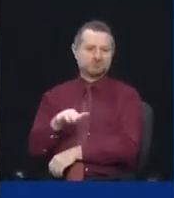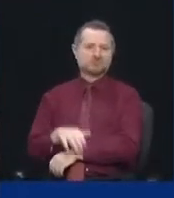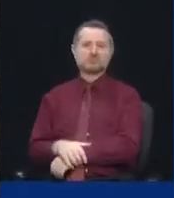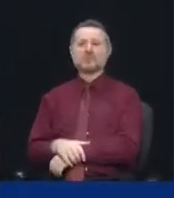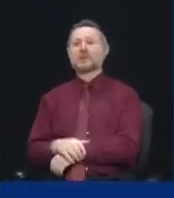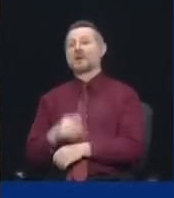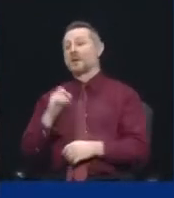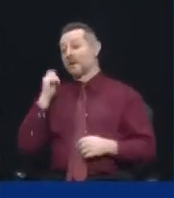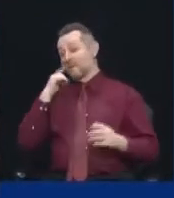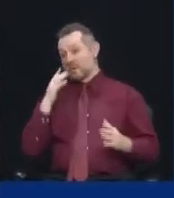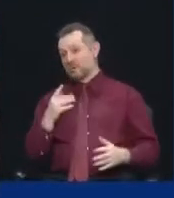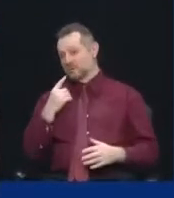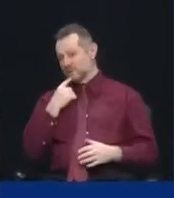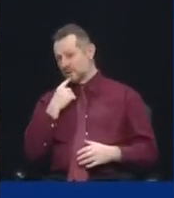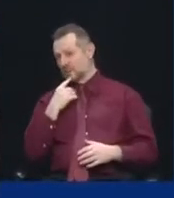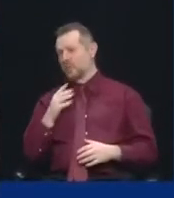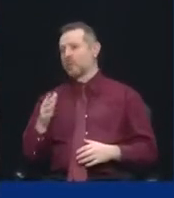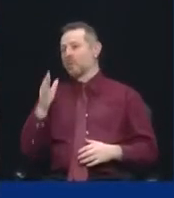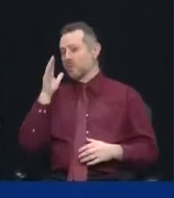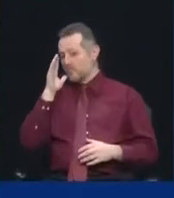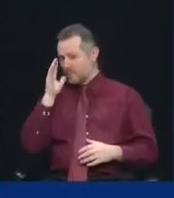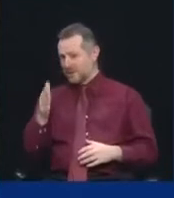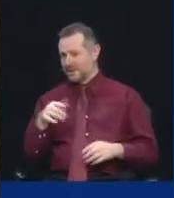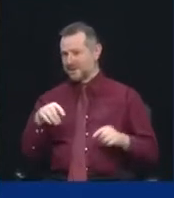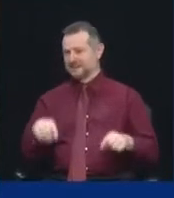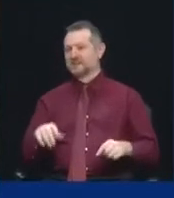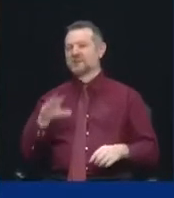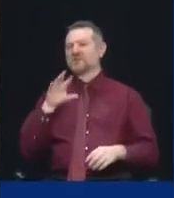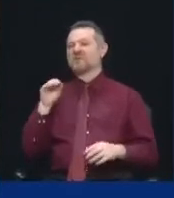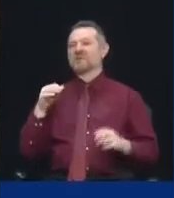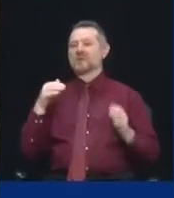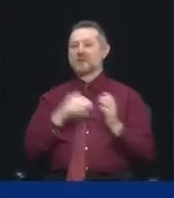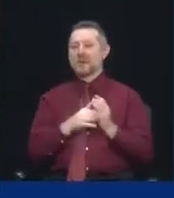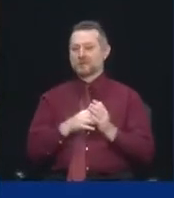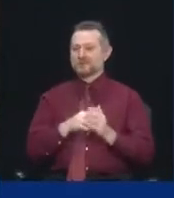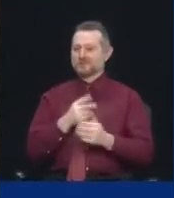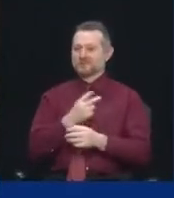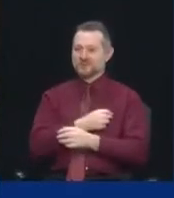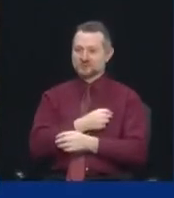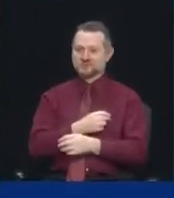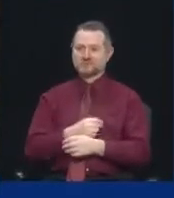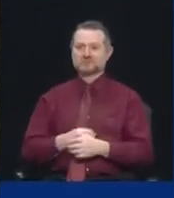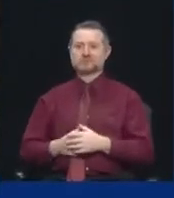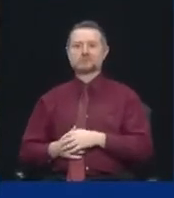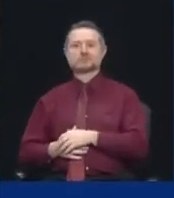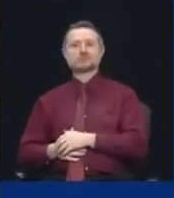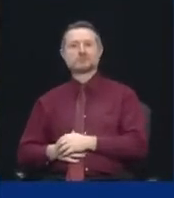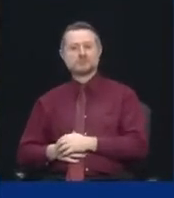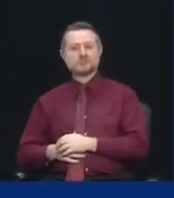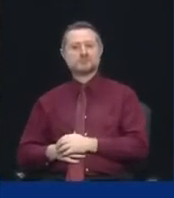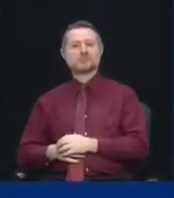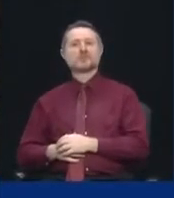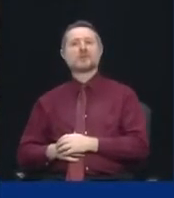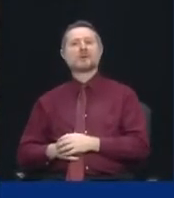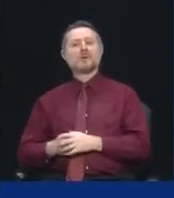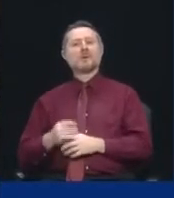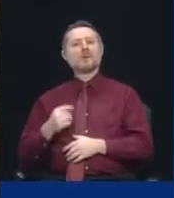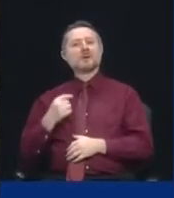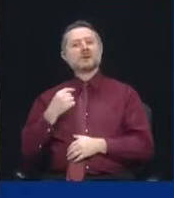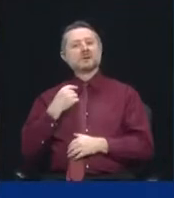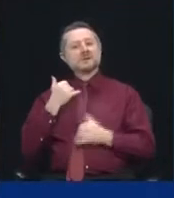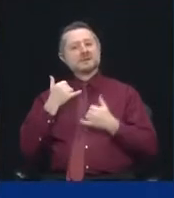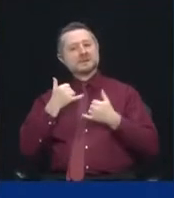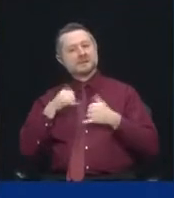said, will be hitting 50,000 shots today. But still, we still are lagging.